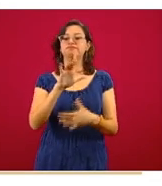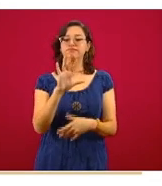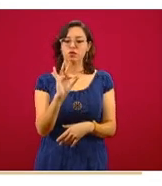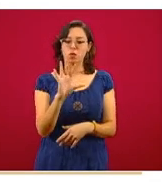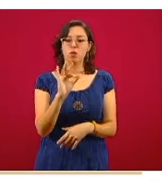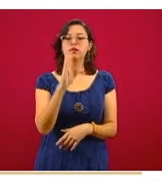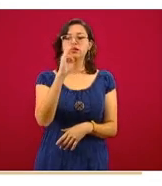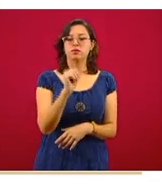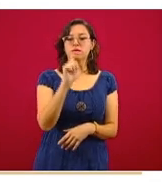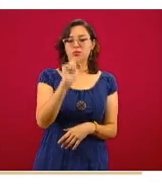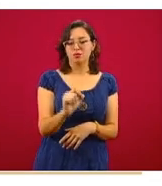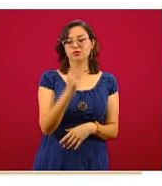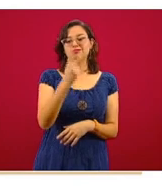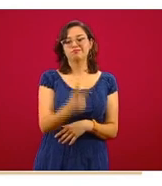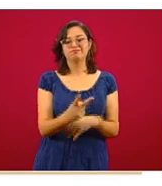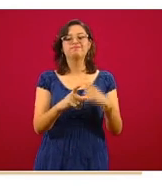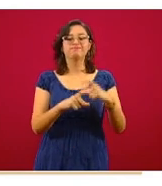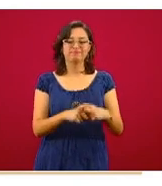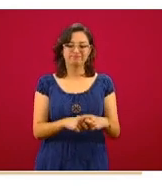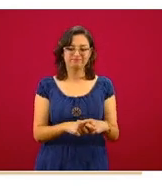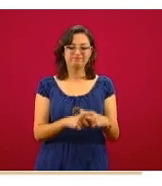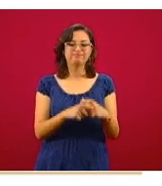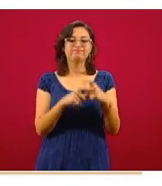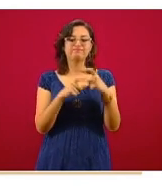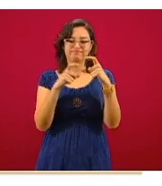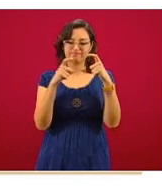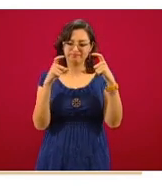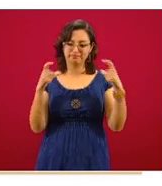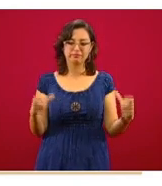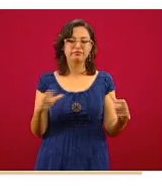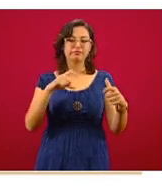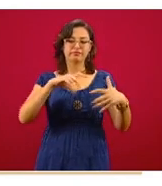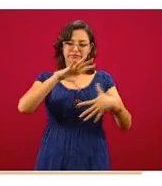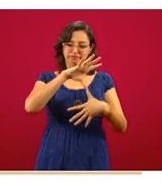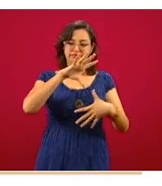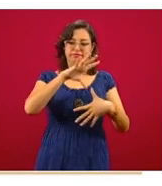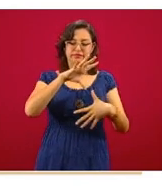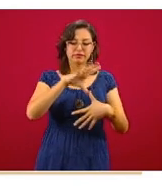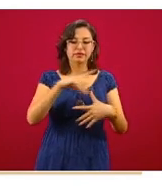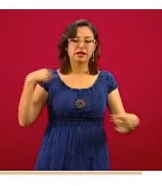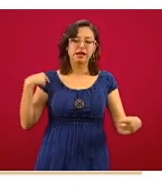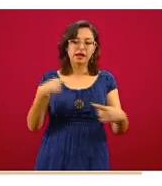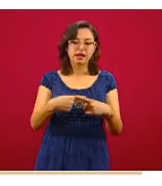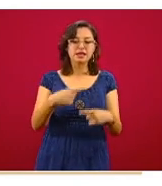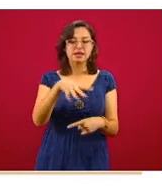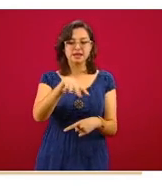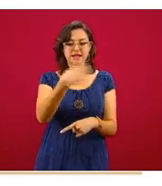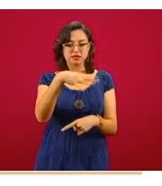chart. And now the Americas account for